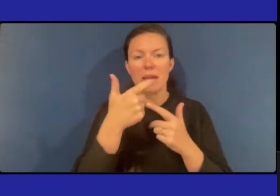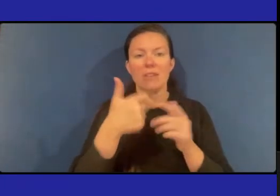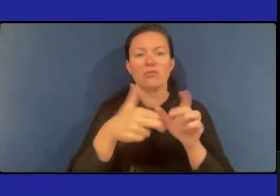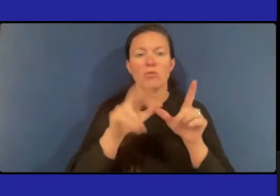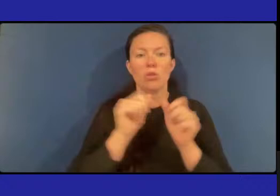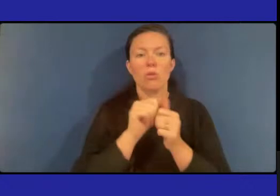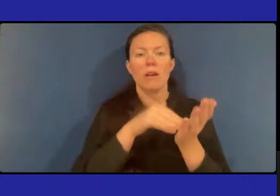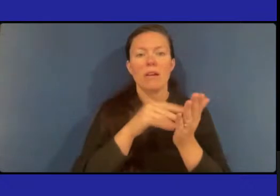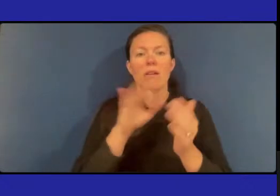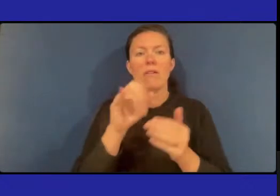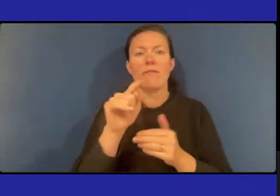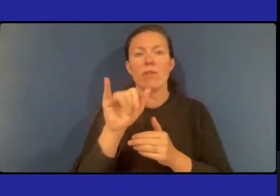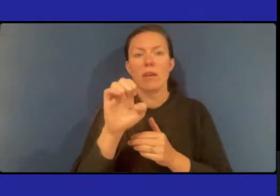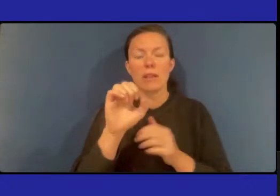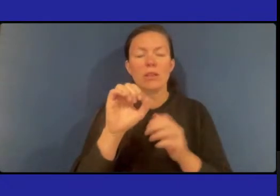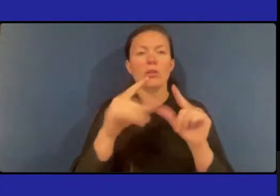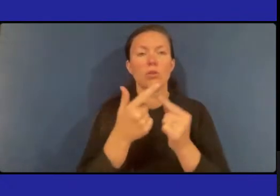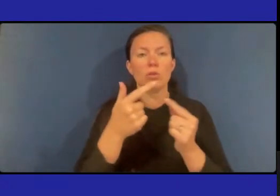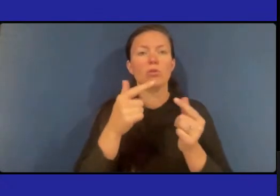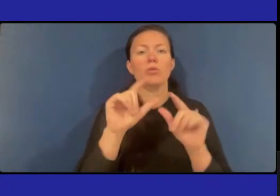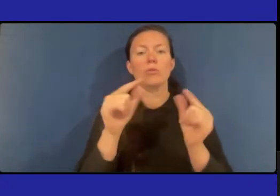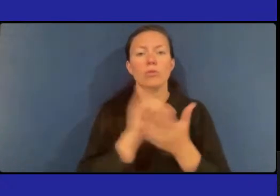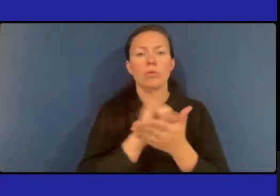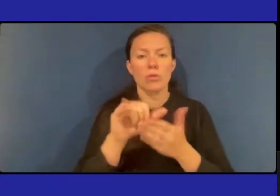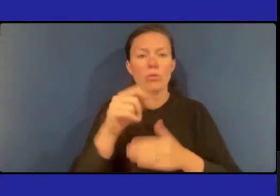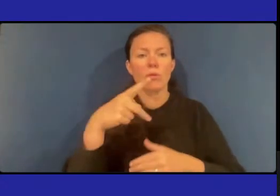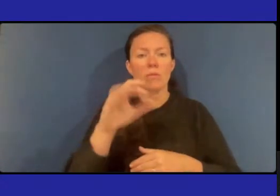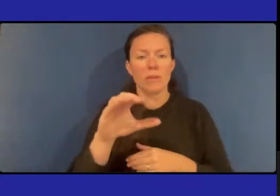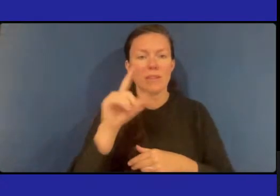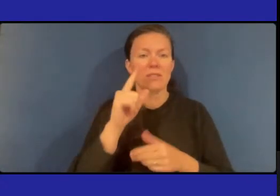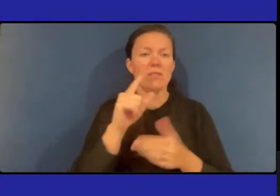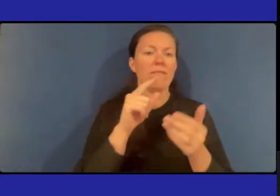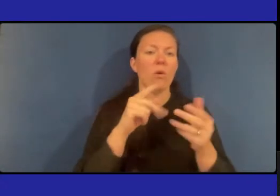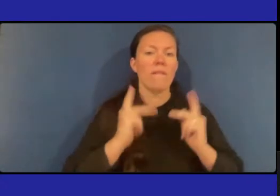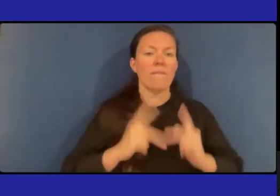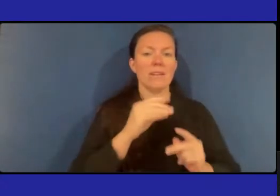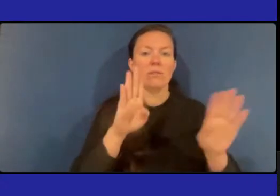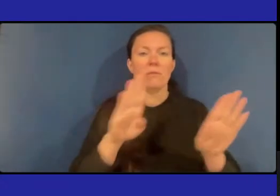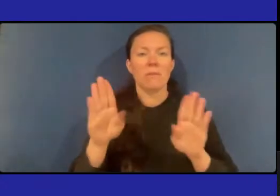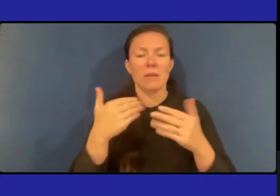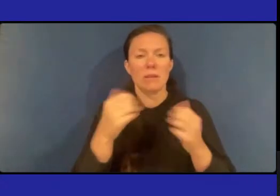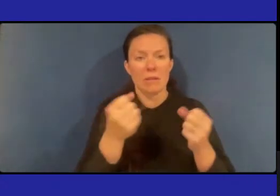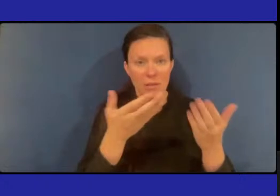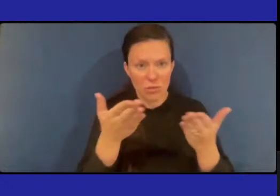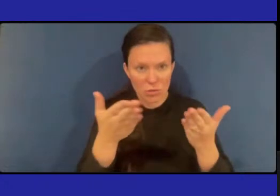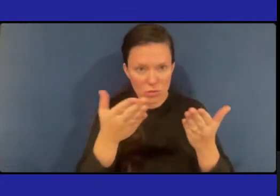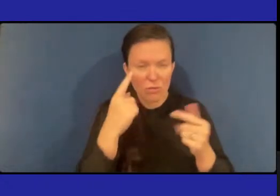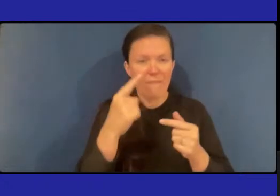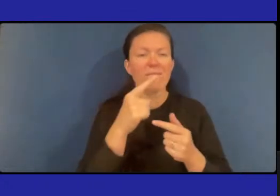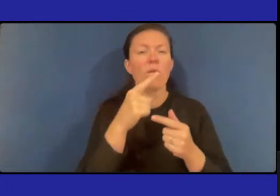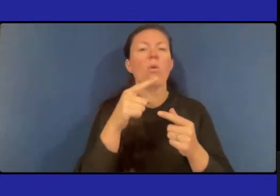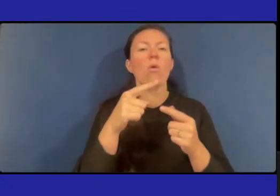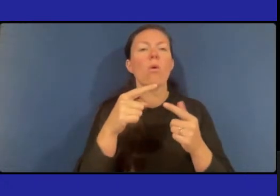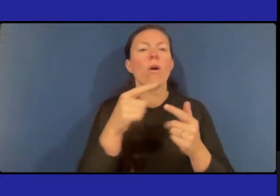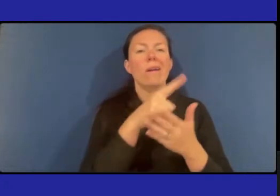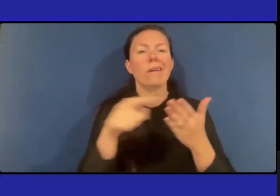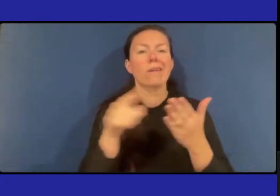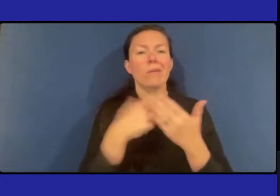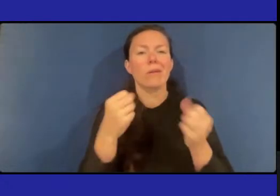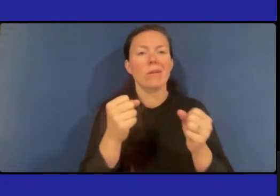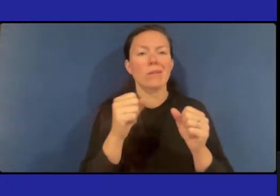Group of New York, PC, for physical and behavioral health services at correctional health facilities for a not to exceed amount of